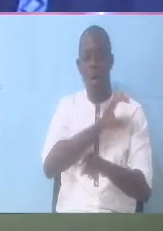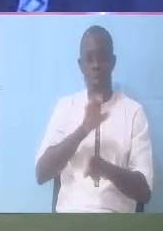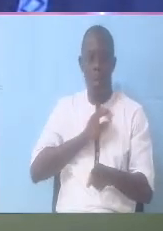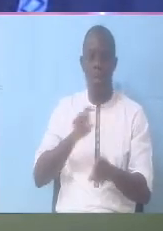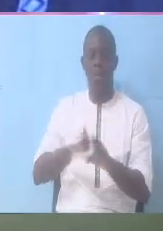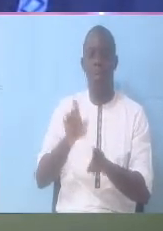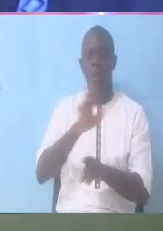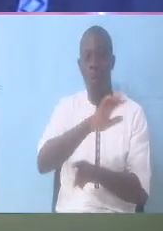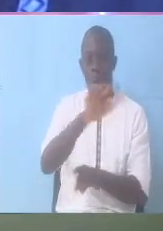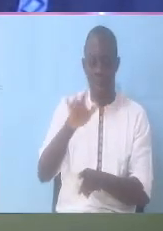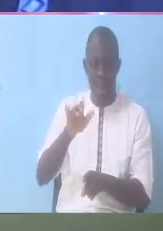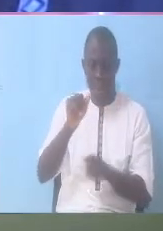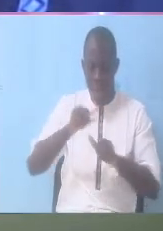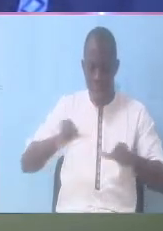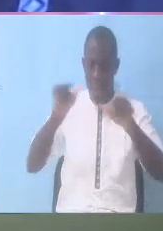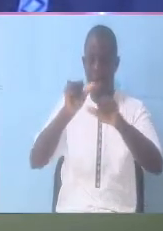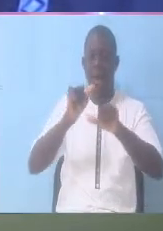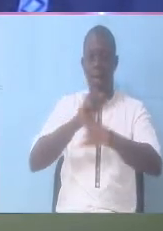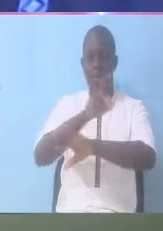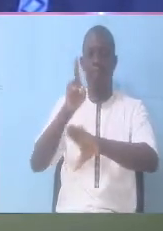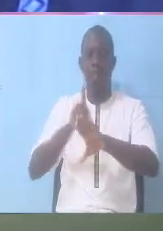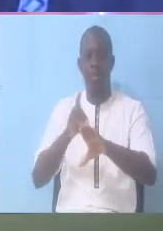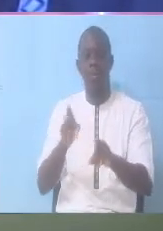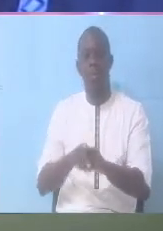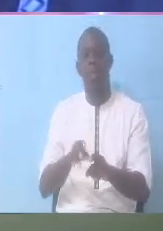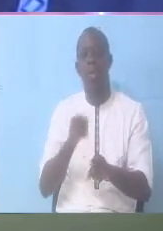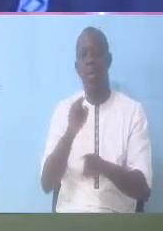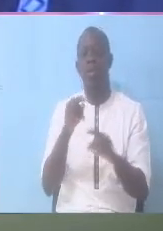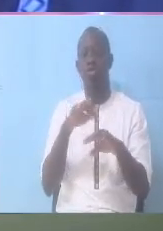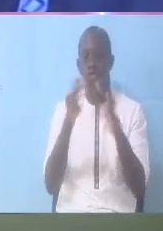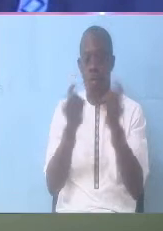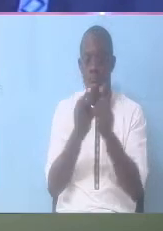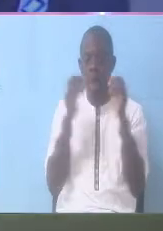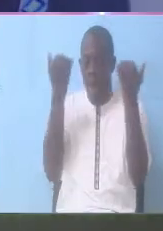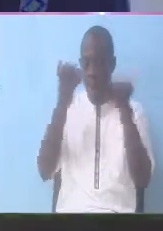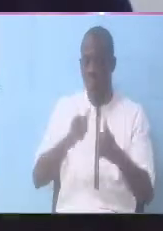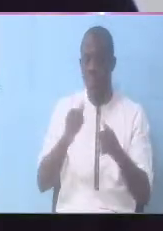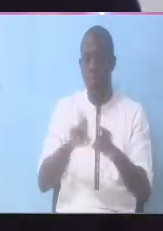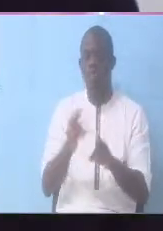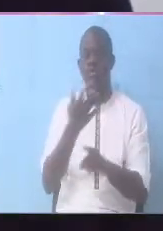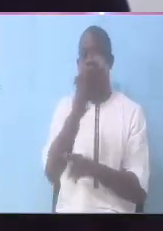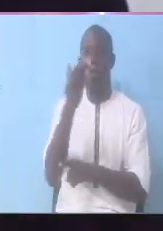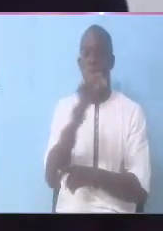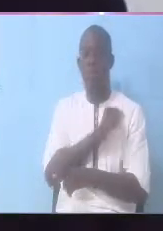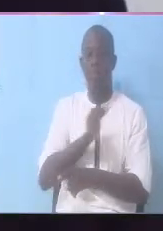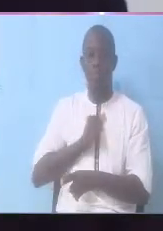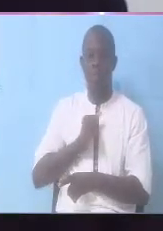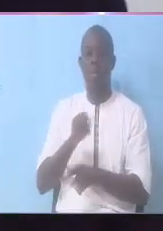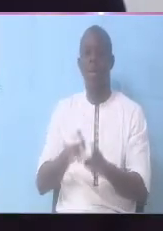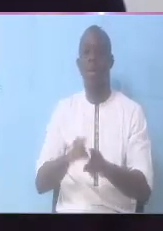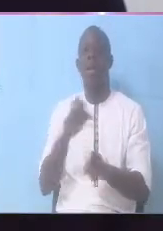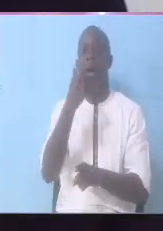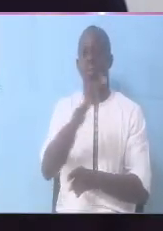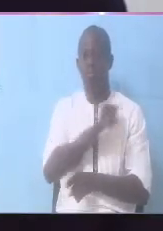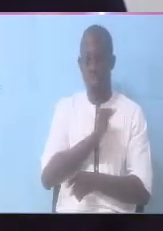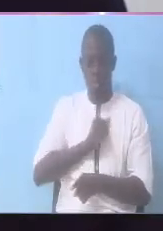So here is what happened. Even, you know, some of us were even being asked to drink. Like I personally did drink